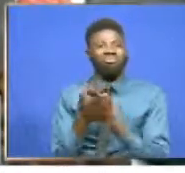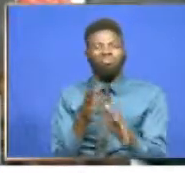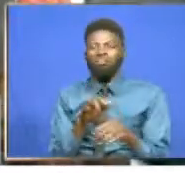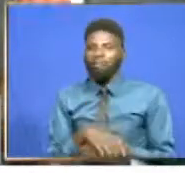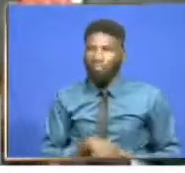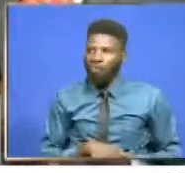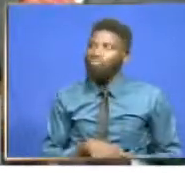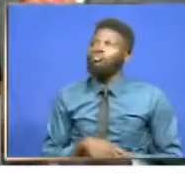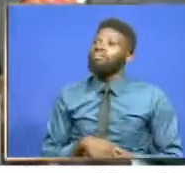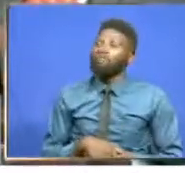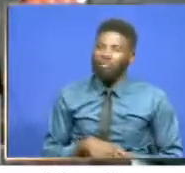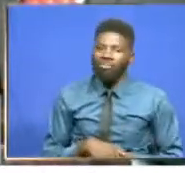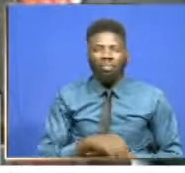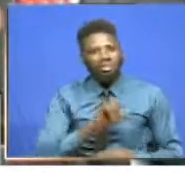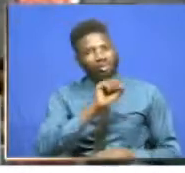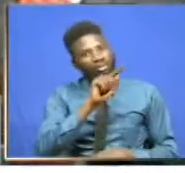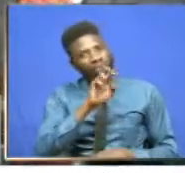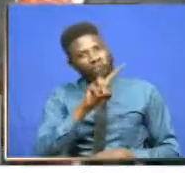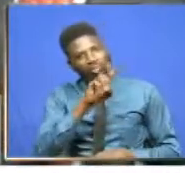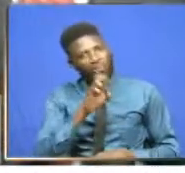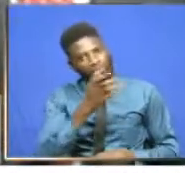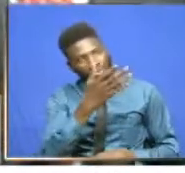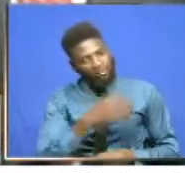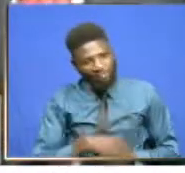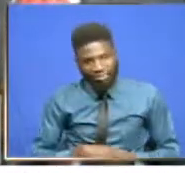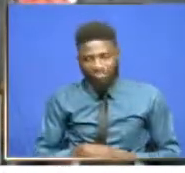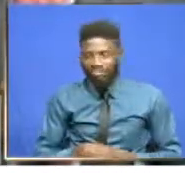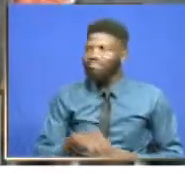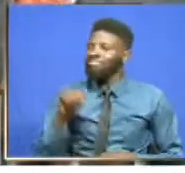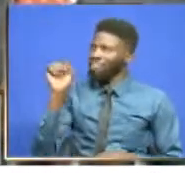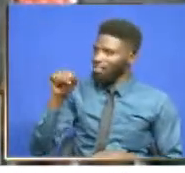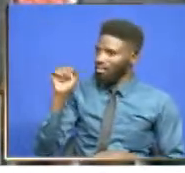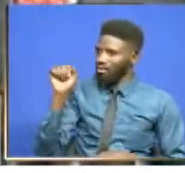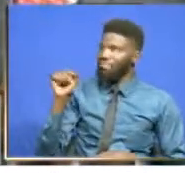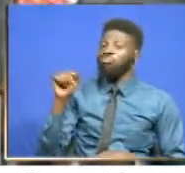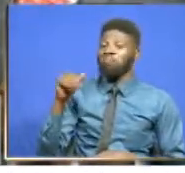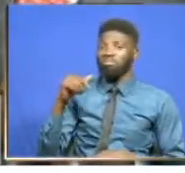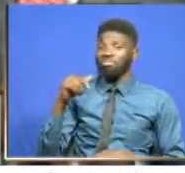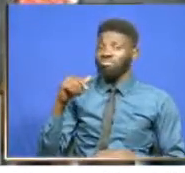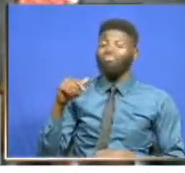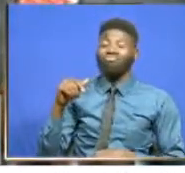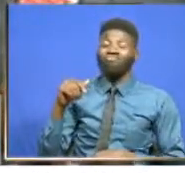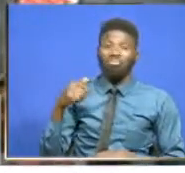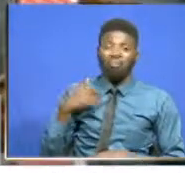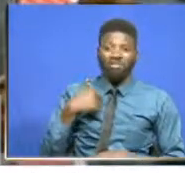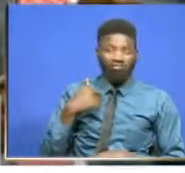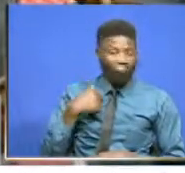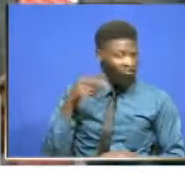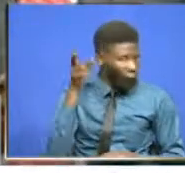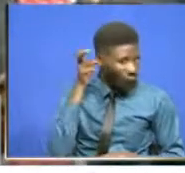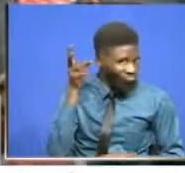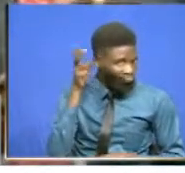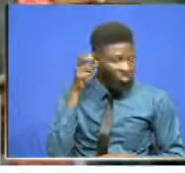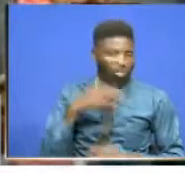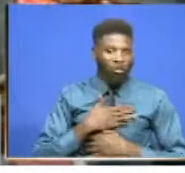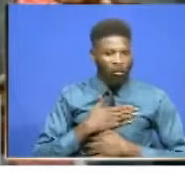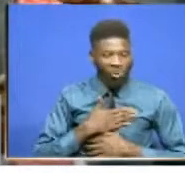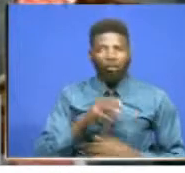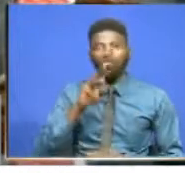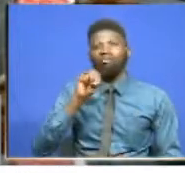Yes, I have. Picking from Honorable Mutunga's cue, truth be